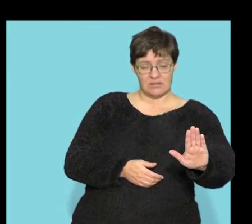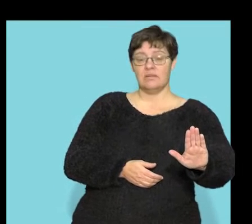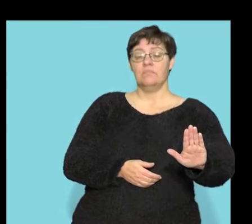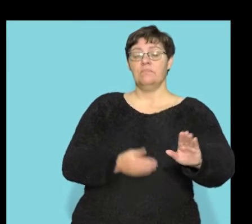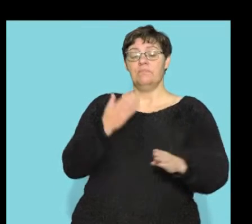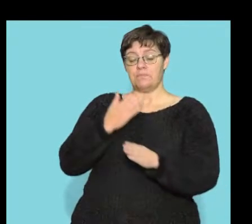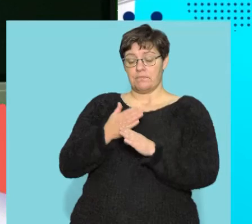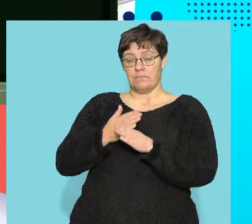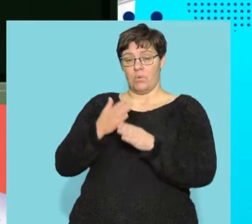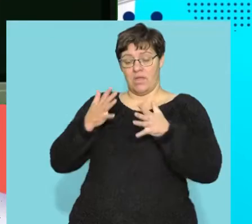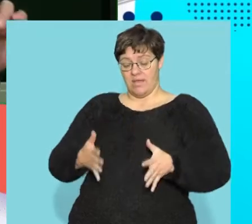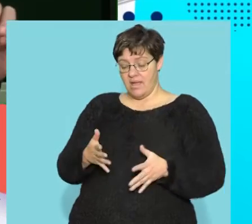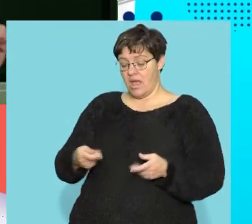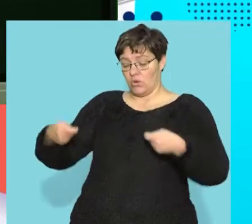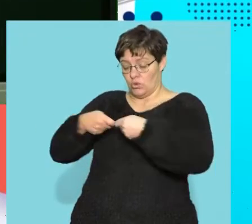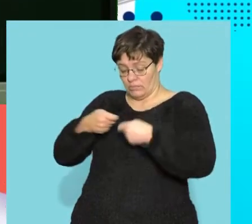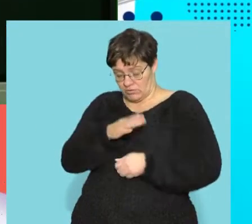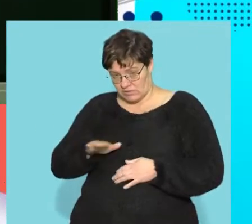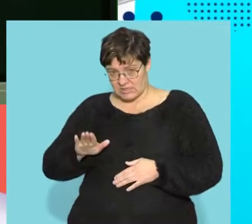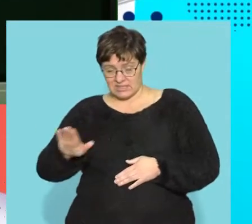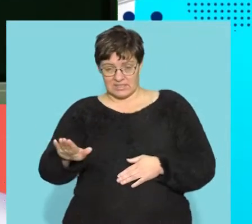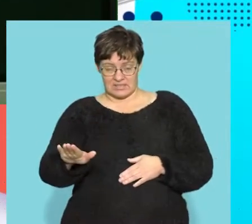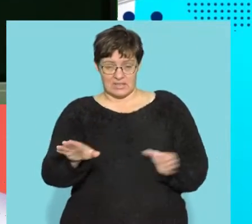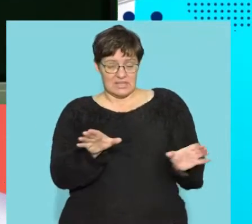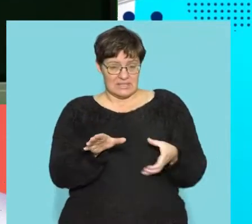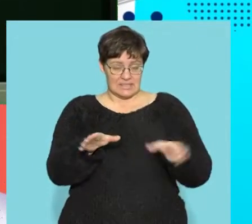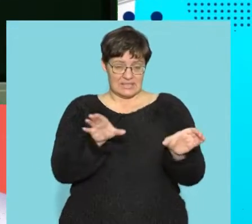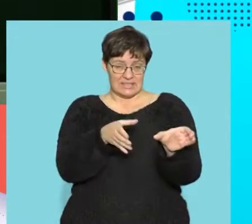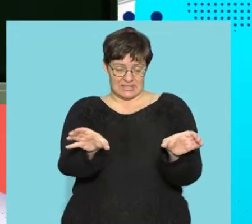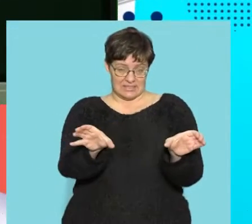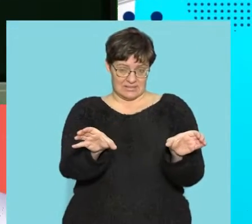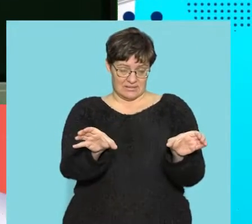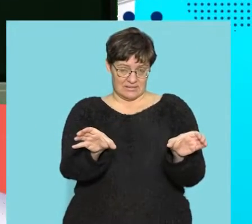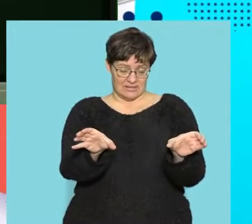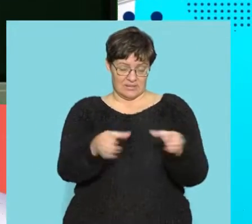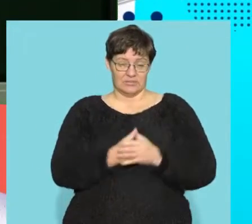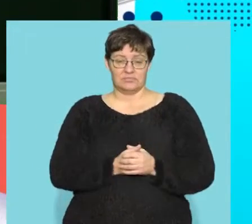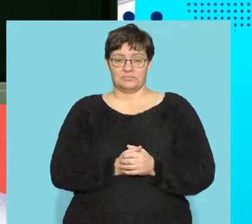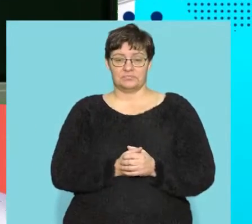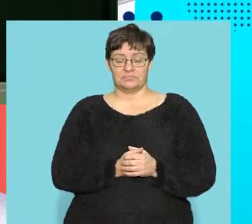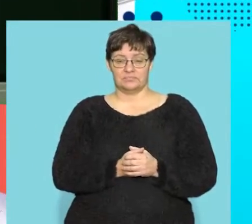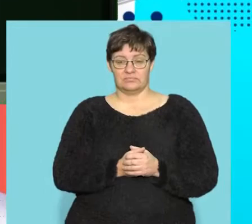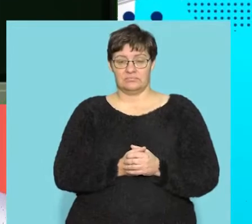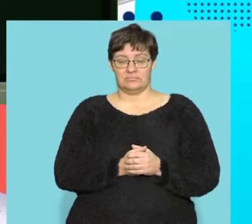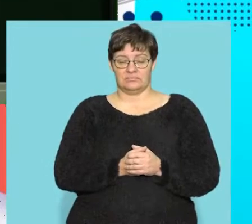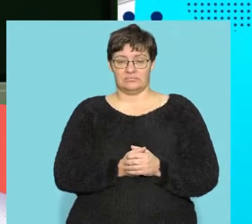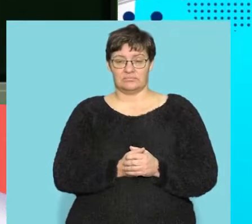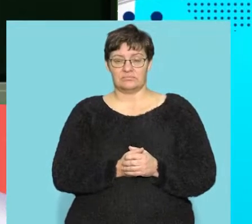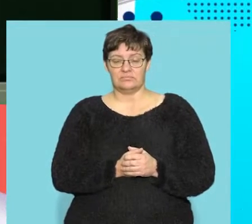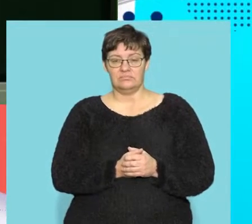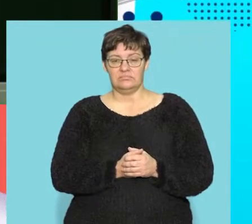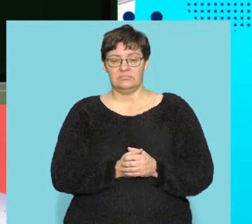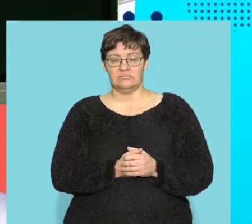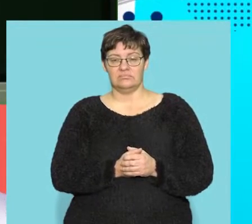standalone expense and your employer's contribution is another expense, also